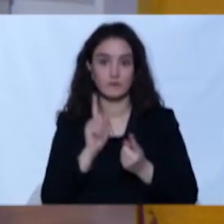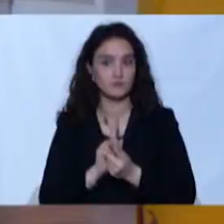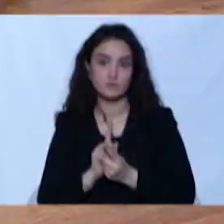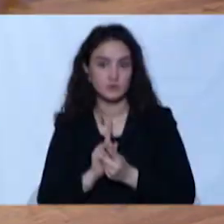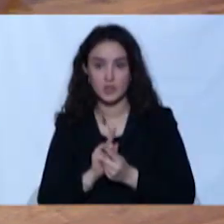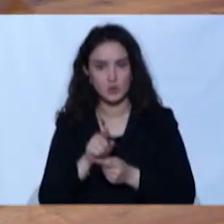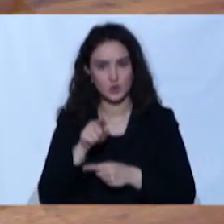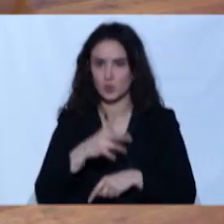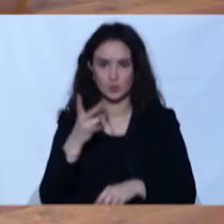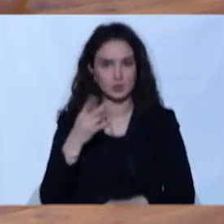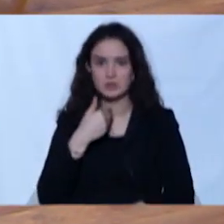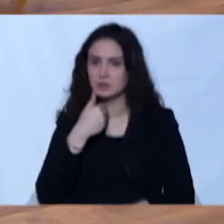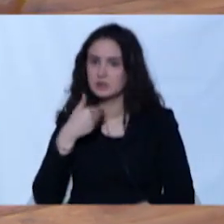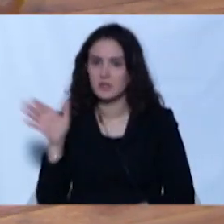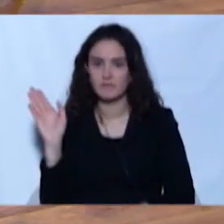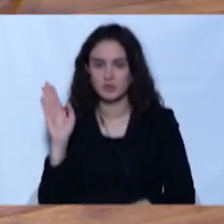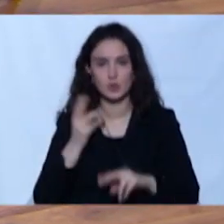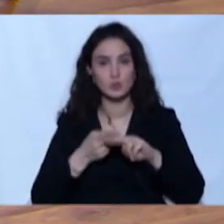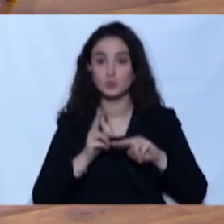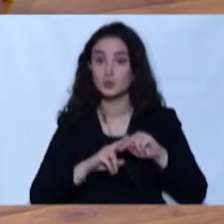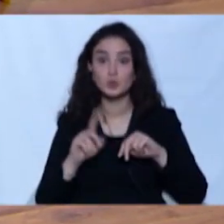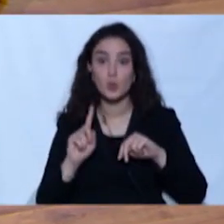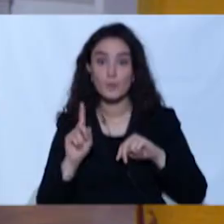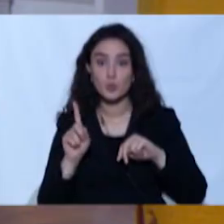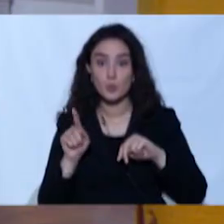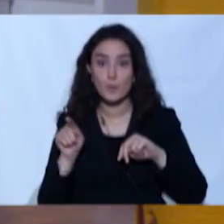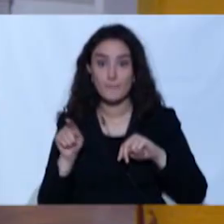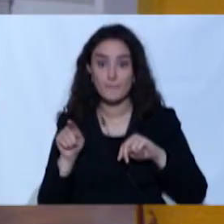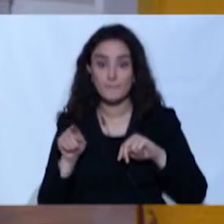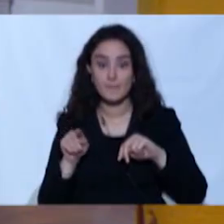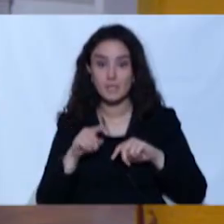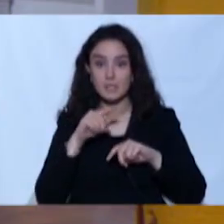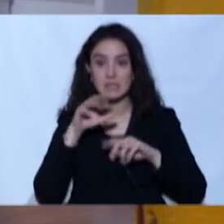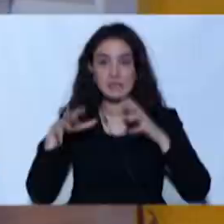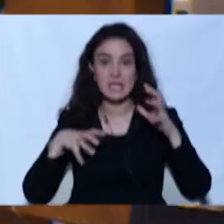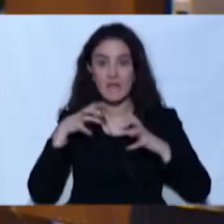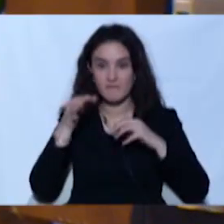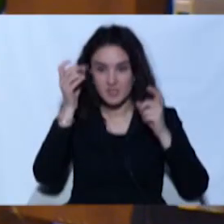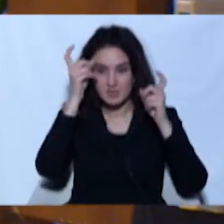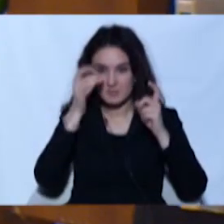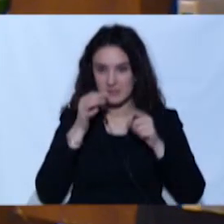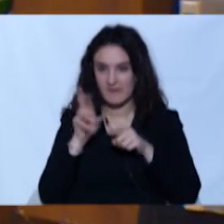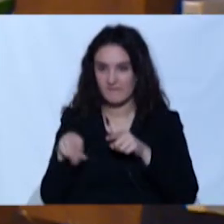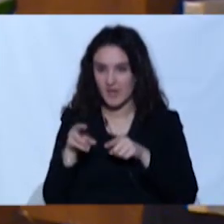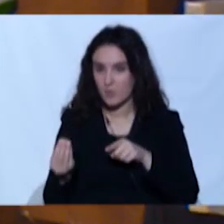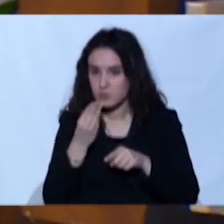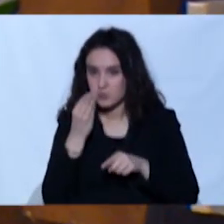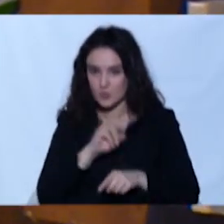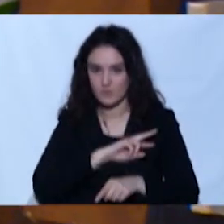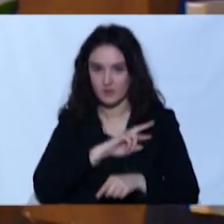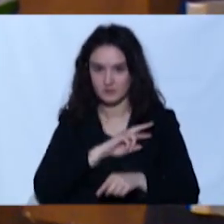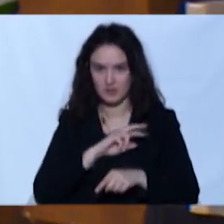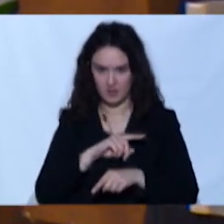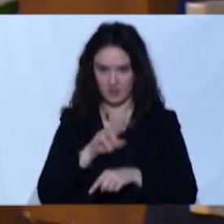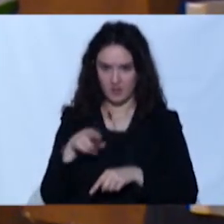must go. The gruffalo likes to eat snake." "He likes to eat